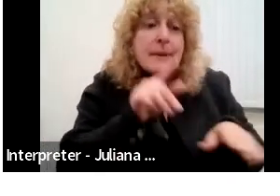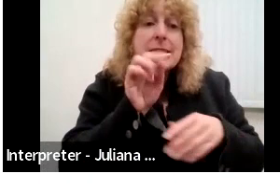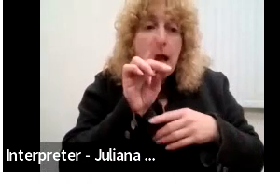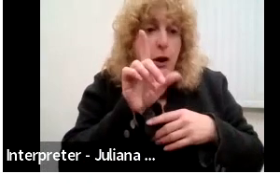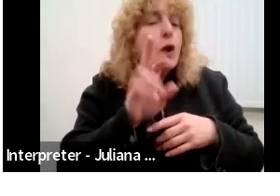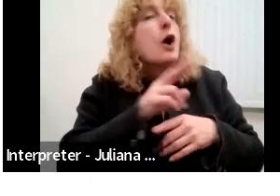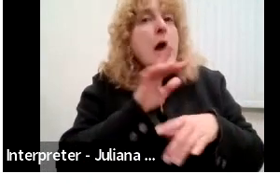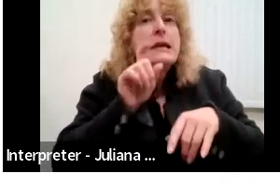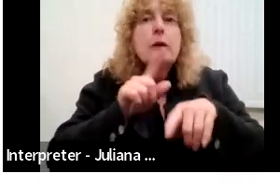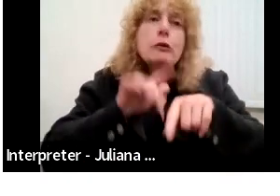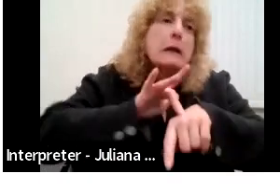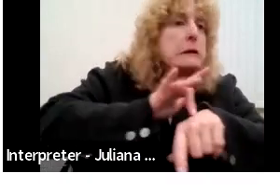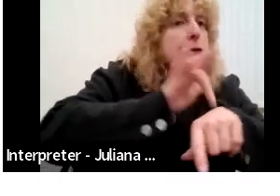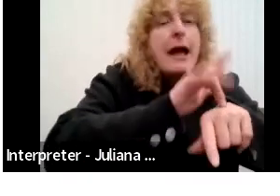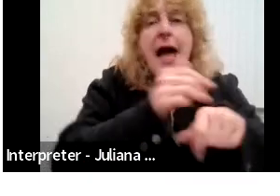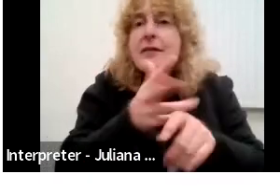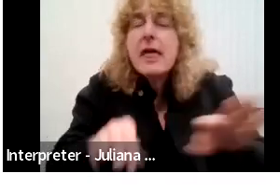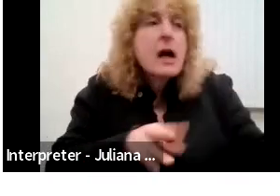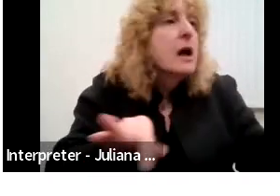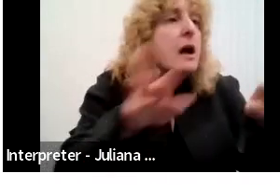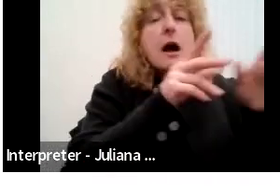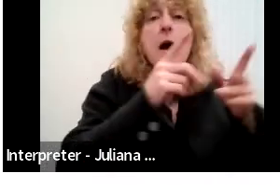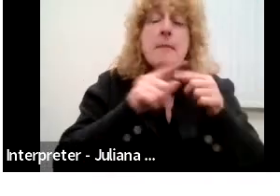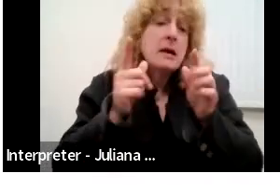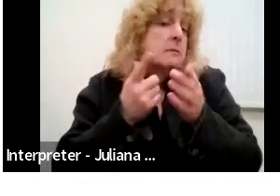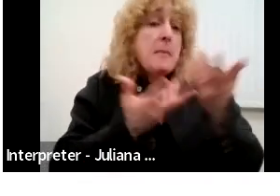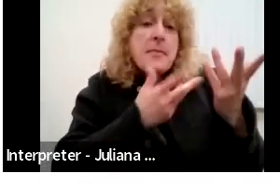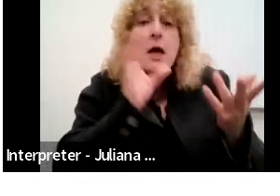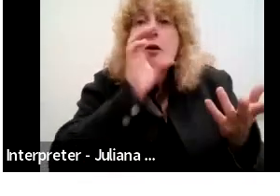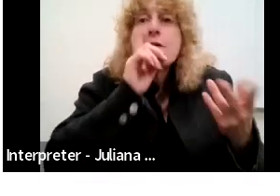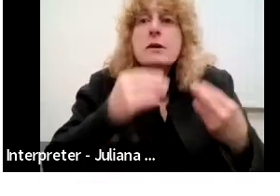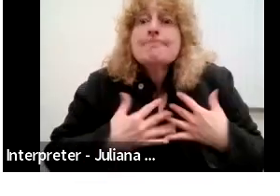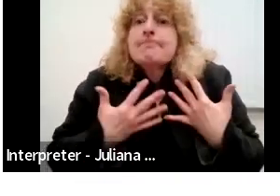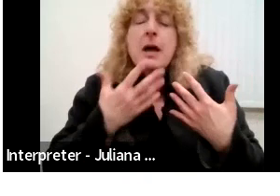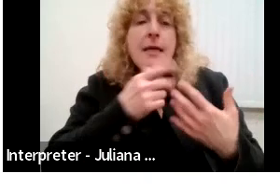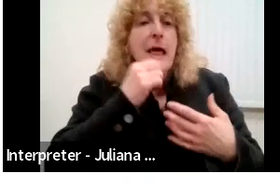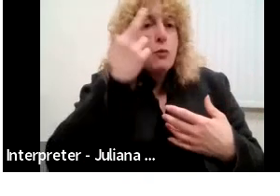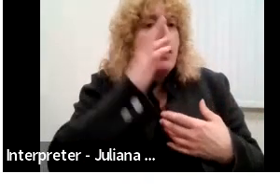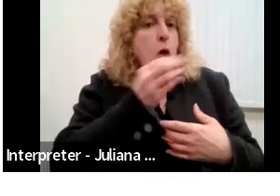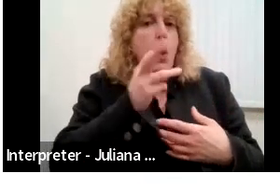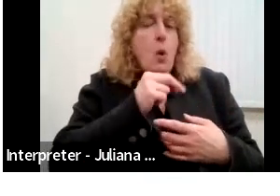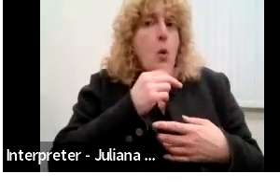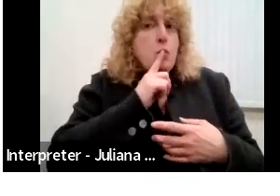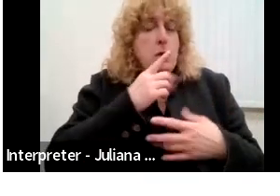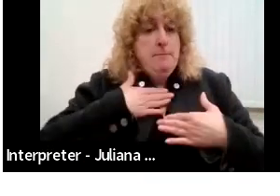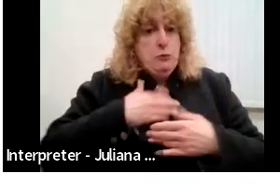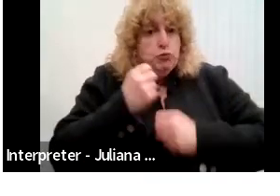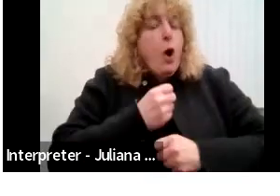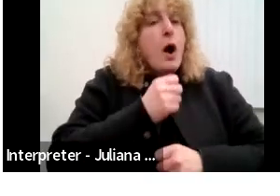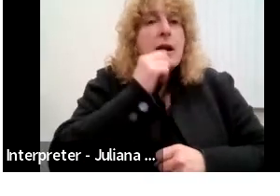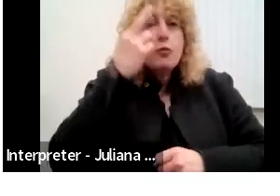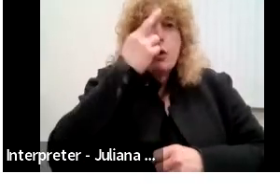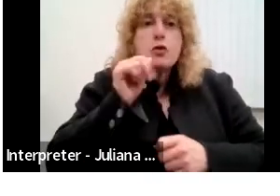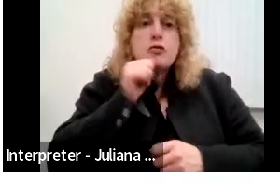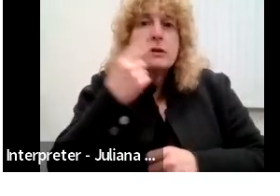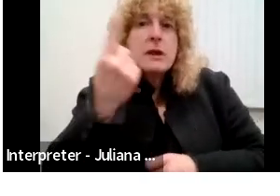that sensory. They don't realize their own strength sometimes. So they may hurt someone and not realize it. Or if they're hugging someone,